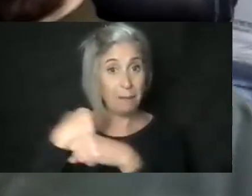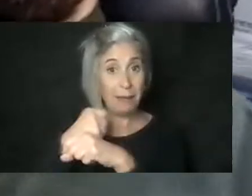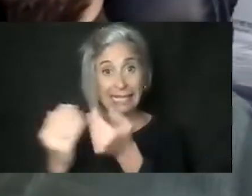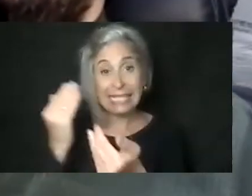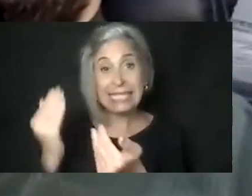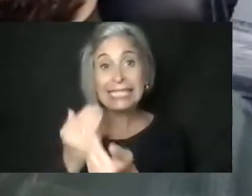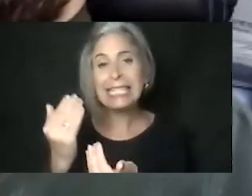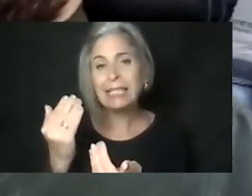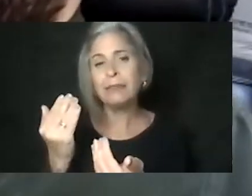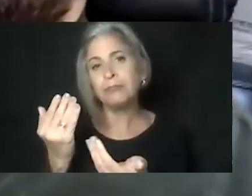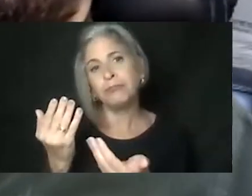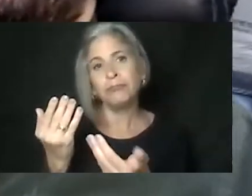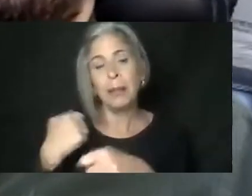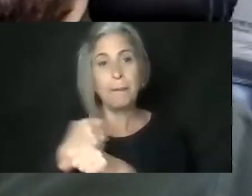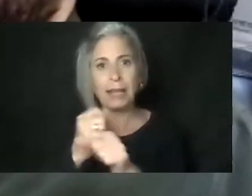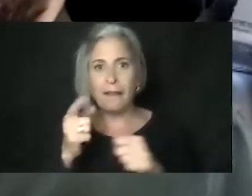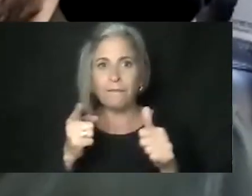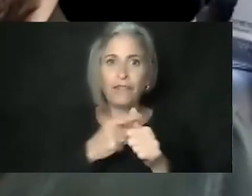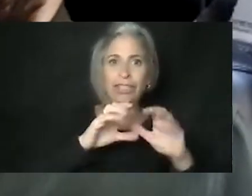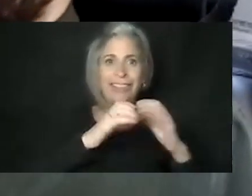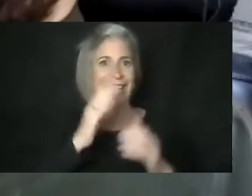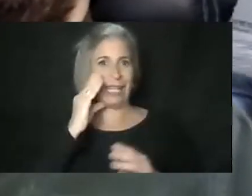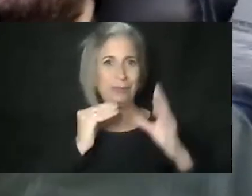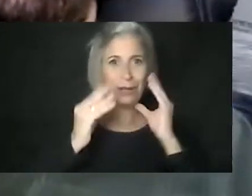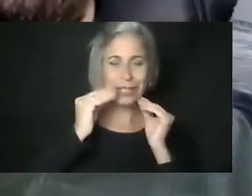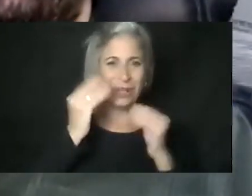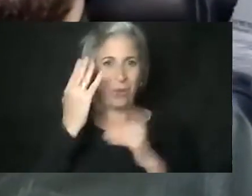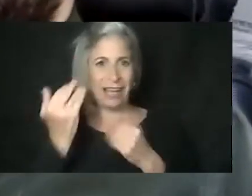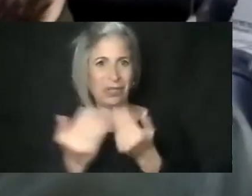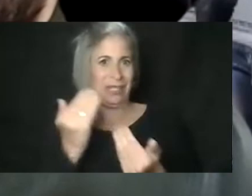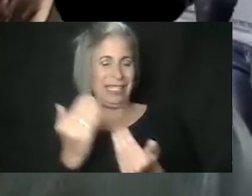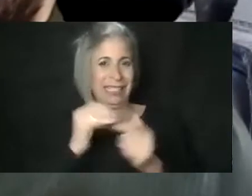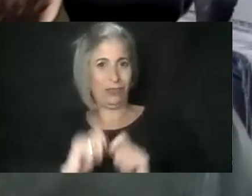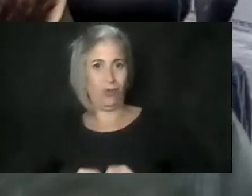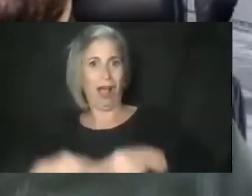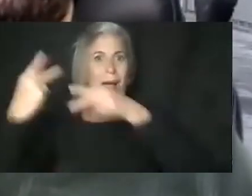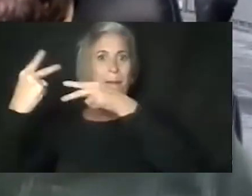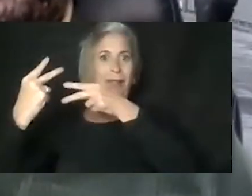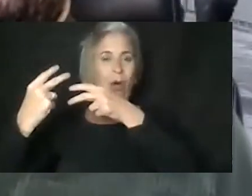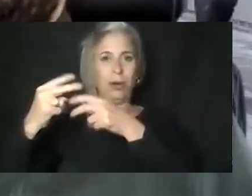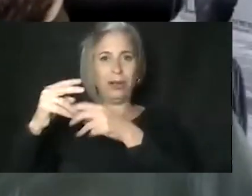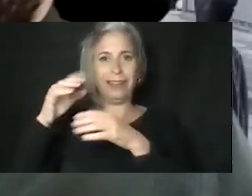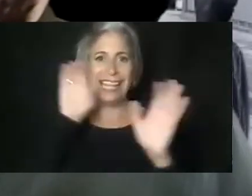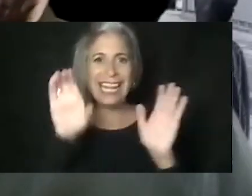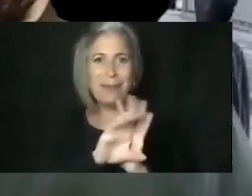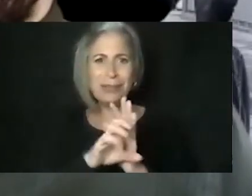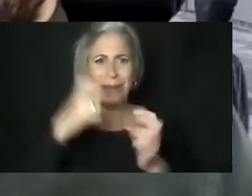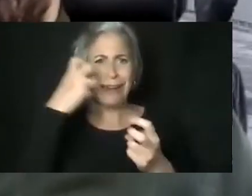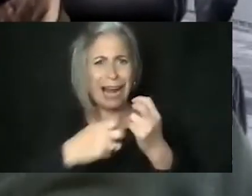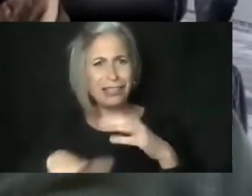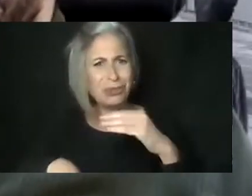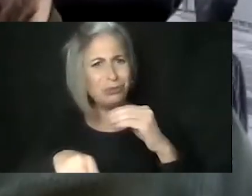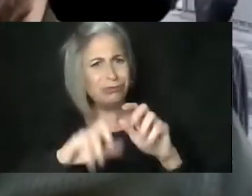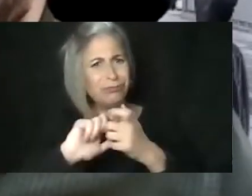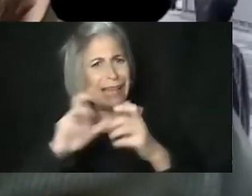and make it a first class experience, why is it so easy to upload an image but so hard to add alt text? Right. Then